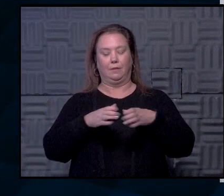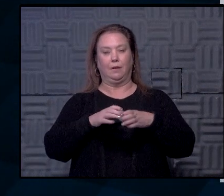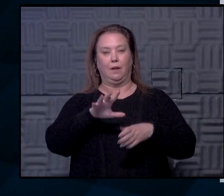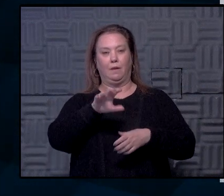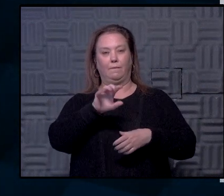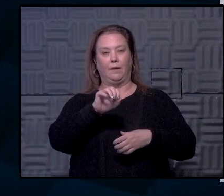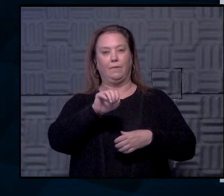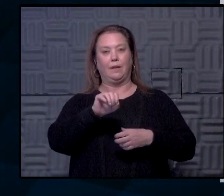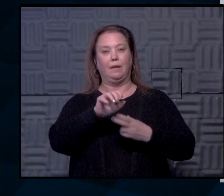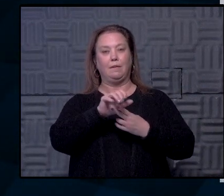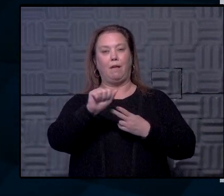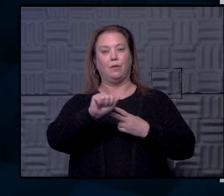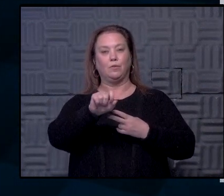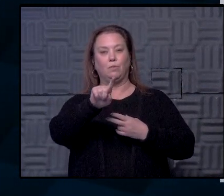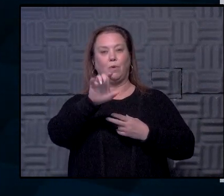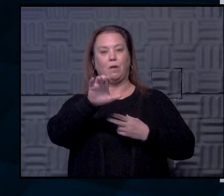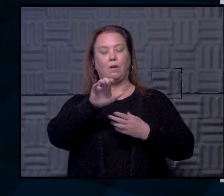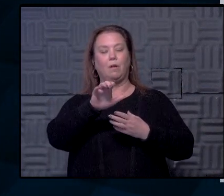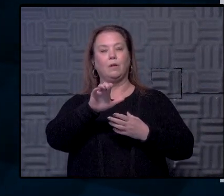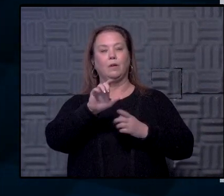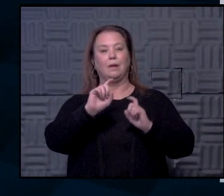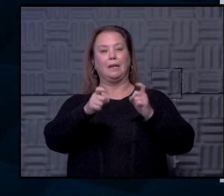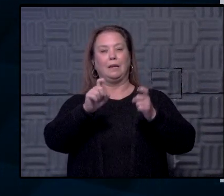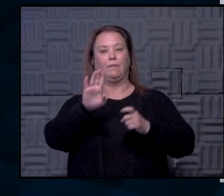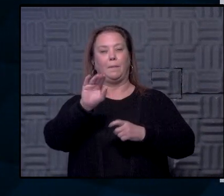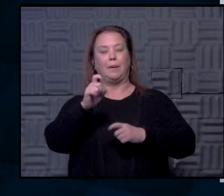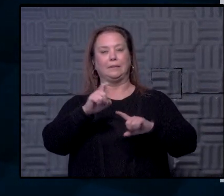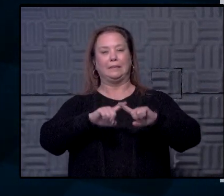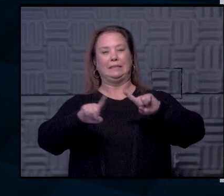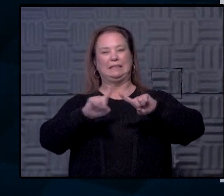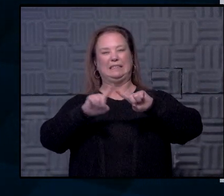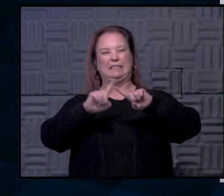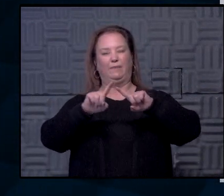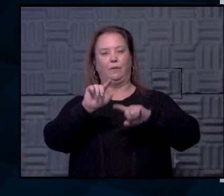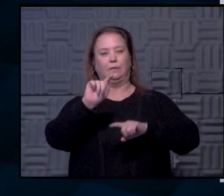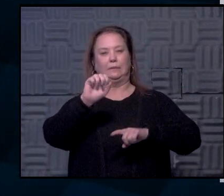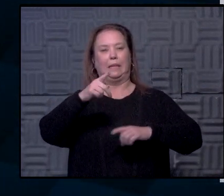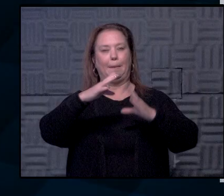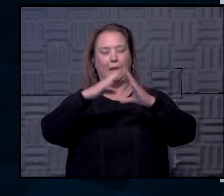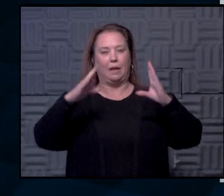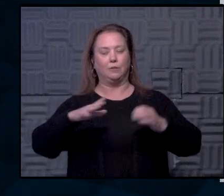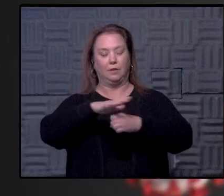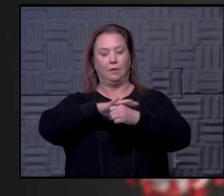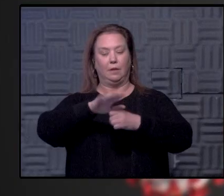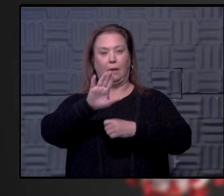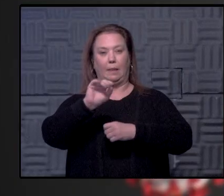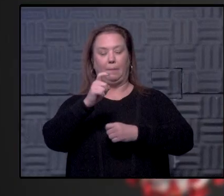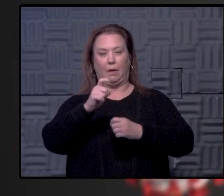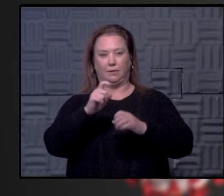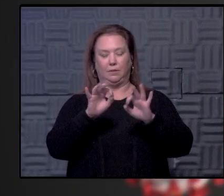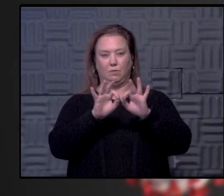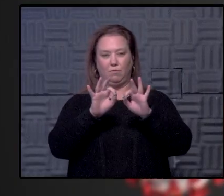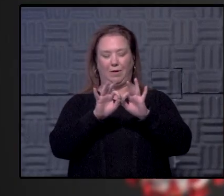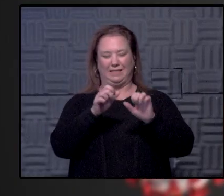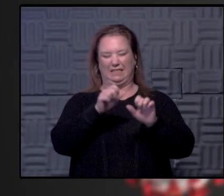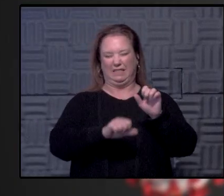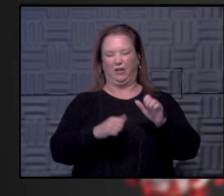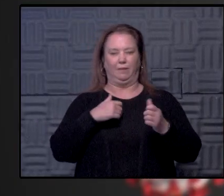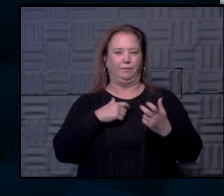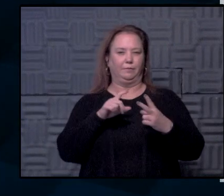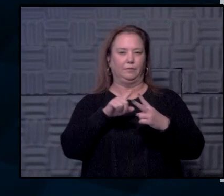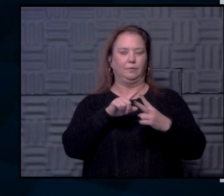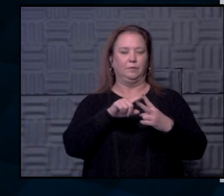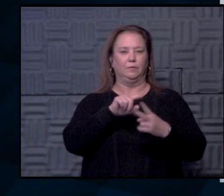and $100 gift box with pickup sites at the different brewery tap houses around the neighborhood. The boxes vary in price, but they'll each have some combination